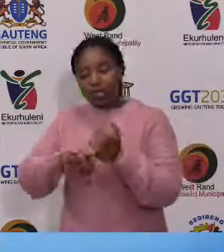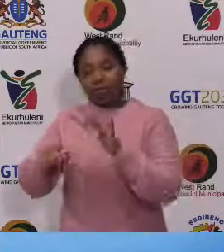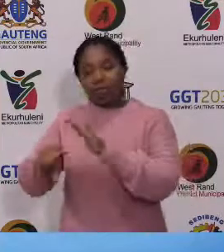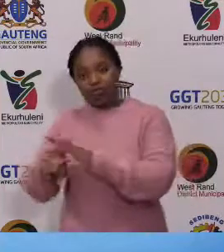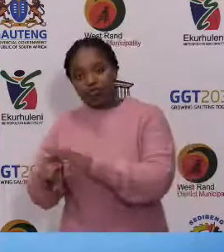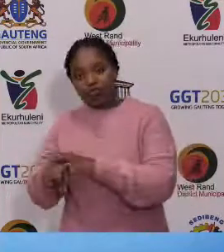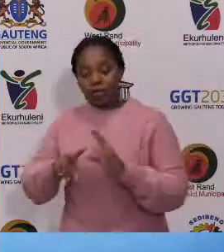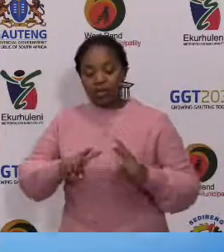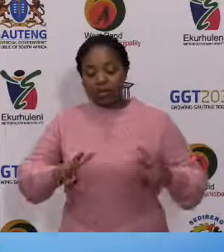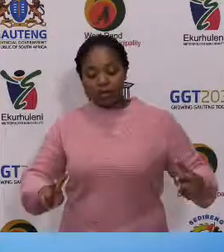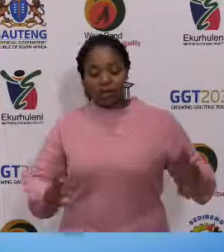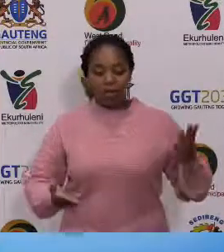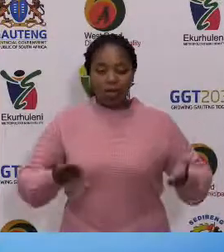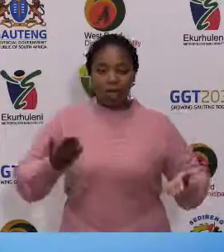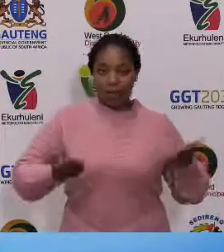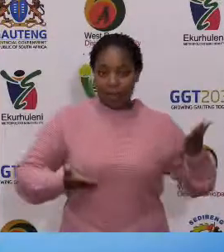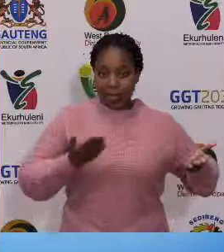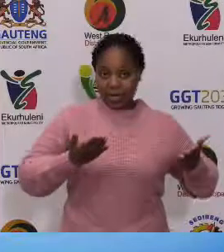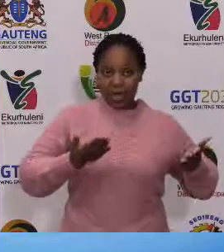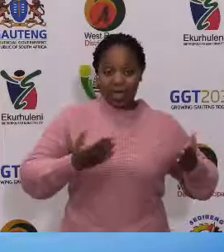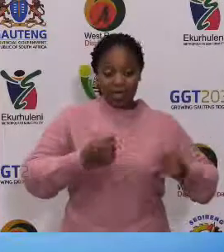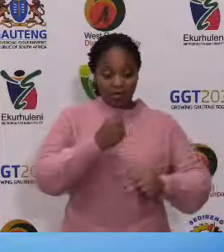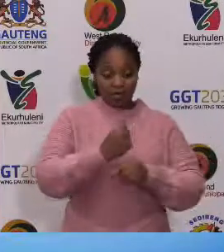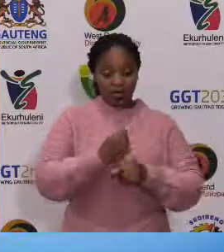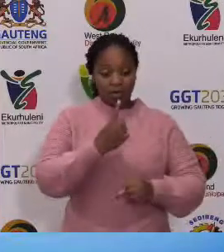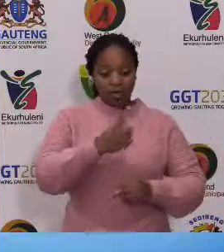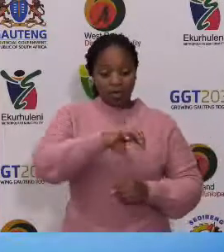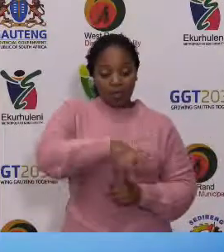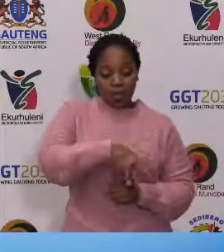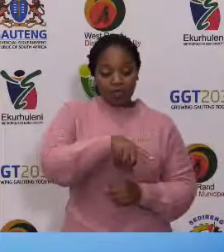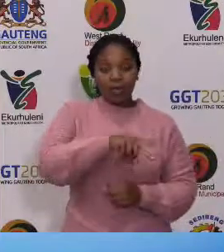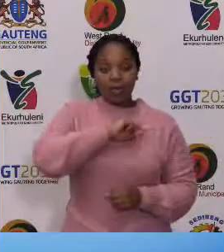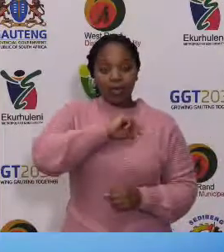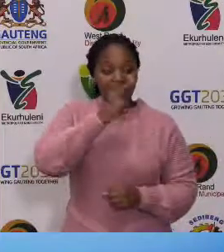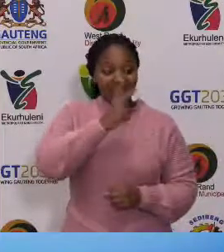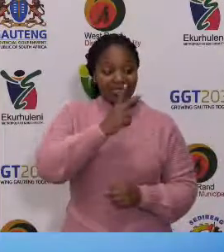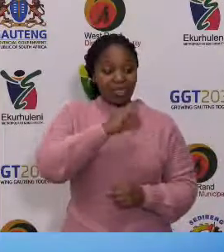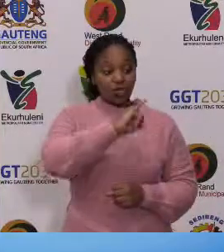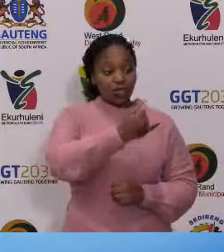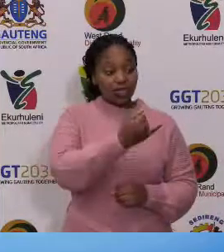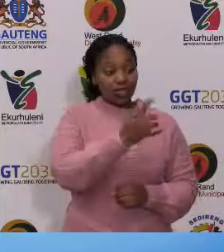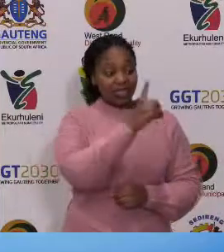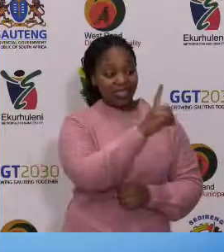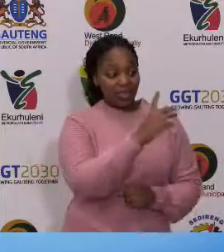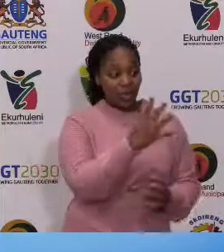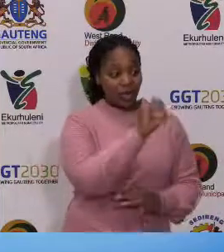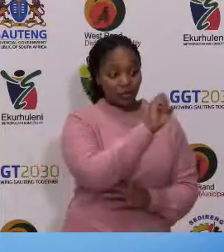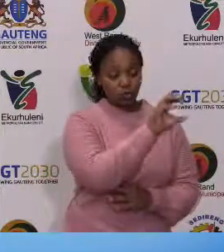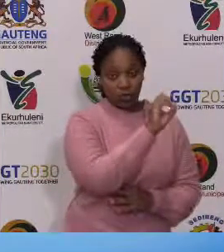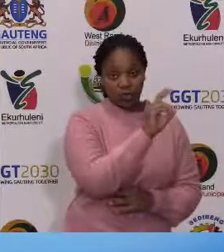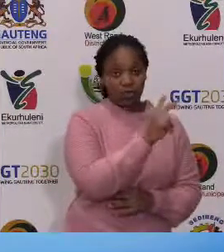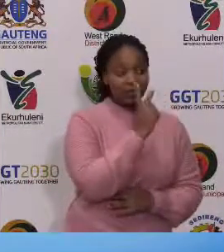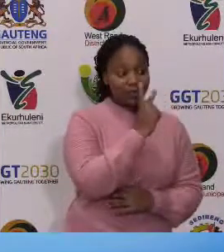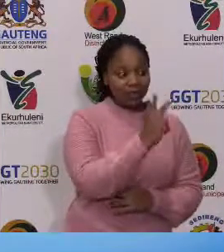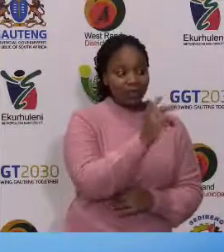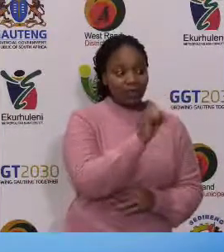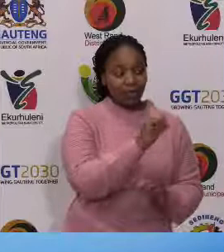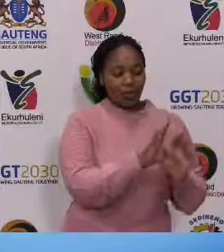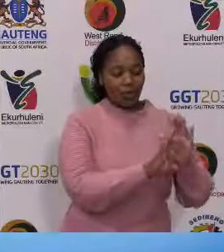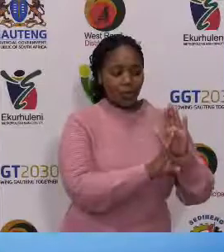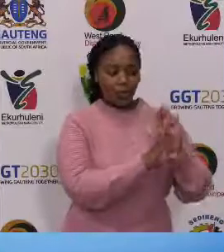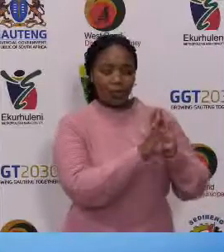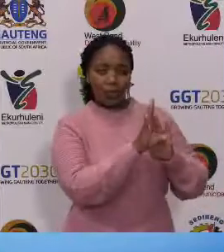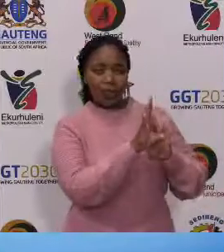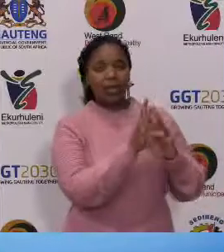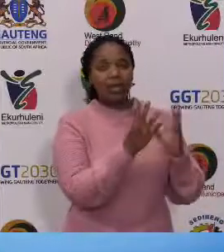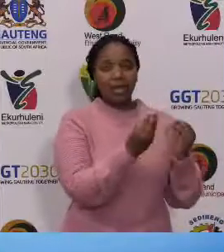of our province. And you can see there that Johannesburg D, where Soweto is located, where we seem to be seeing a resurgence in the number